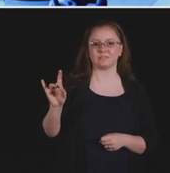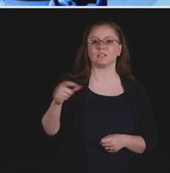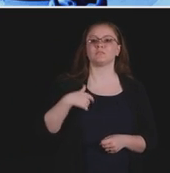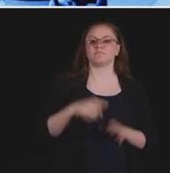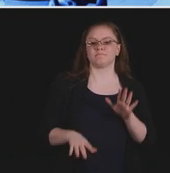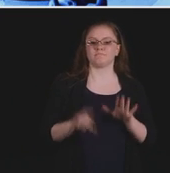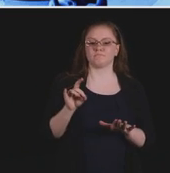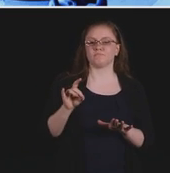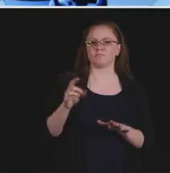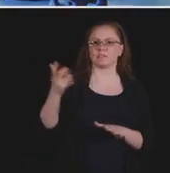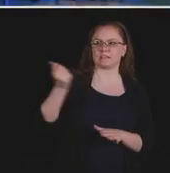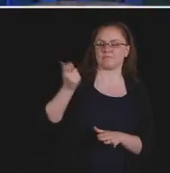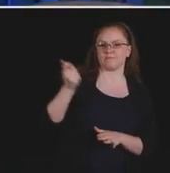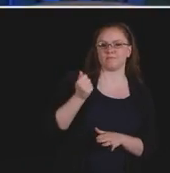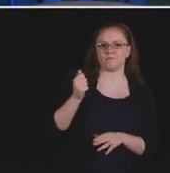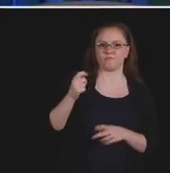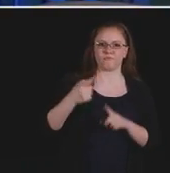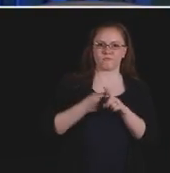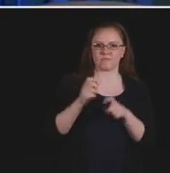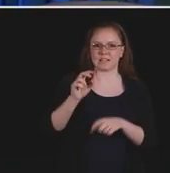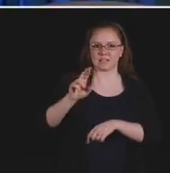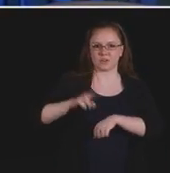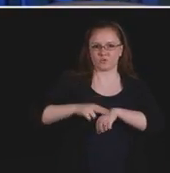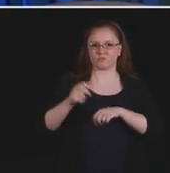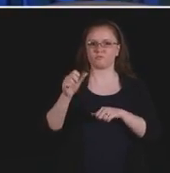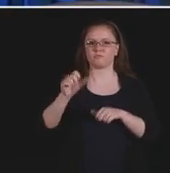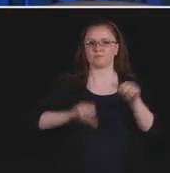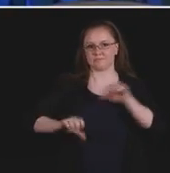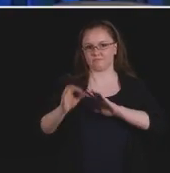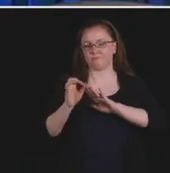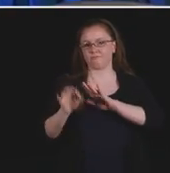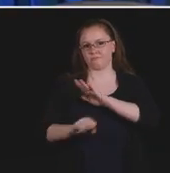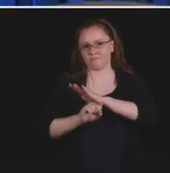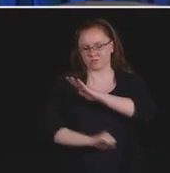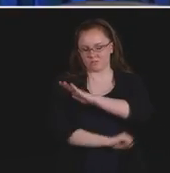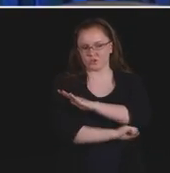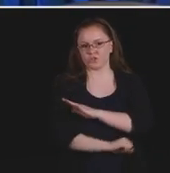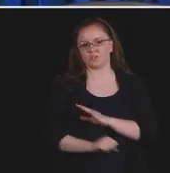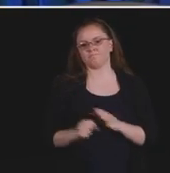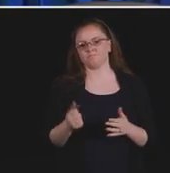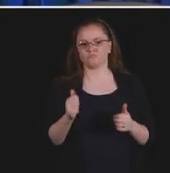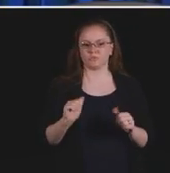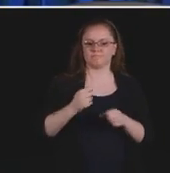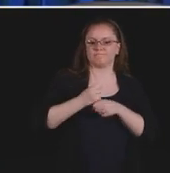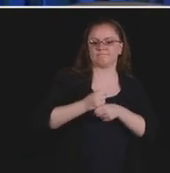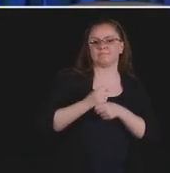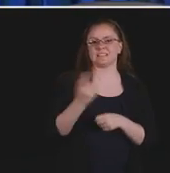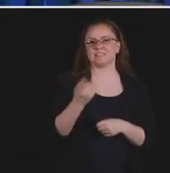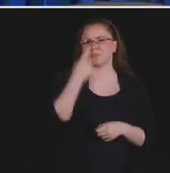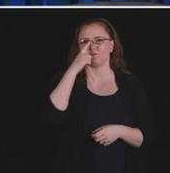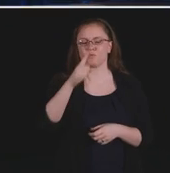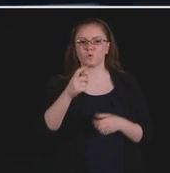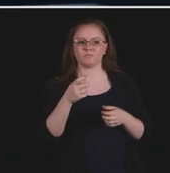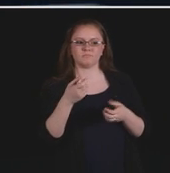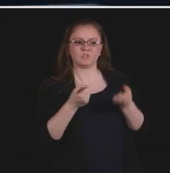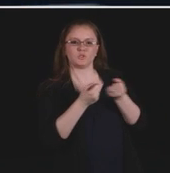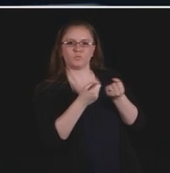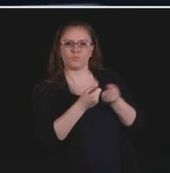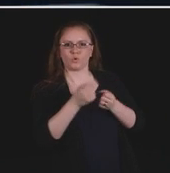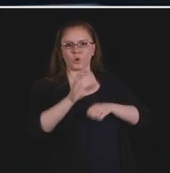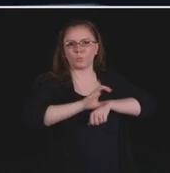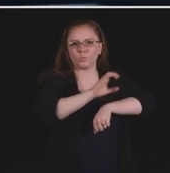to design a compound which can revolutionize the computer industry. So for this purpose, I